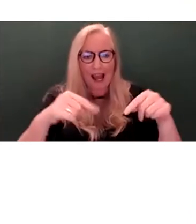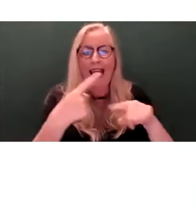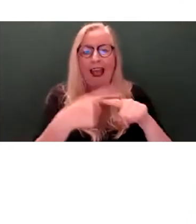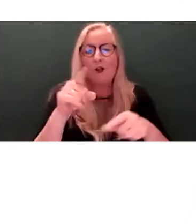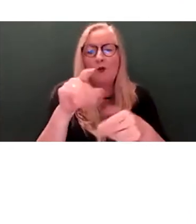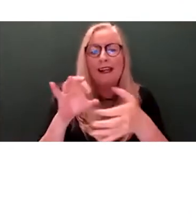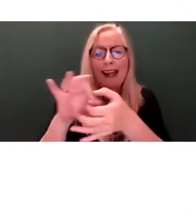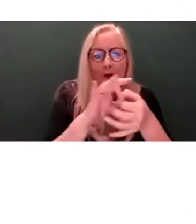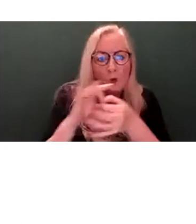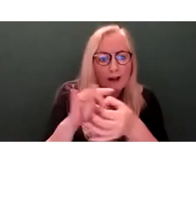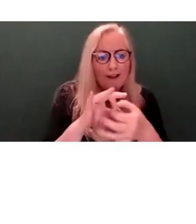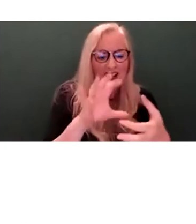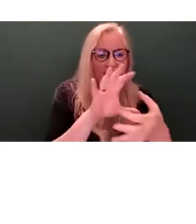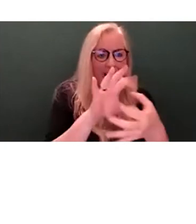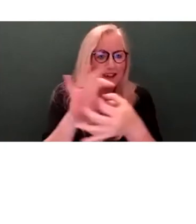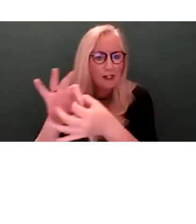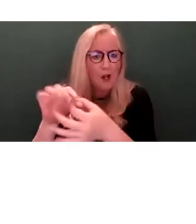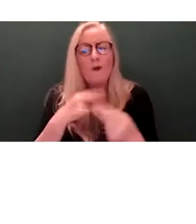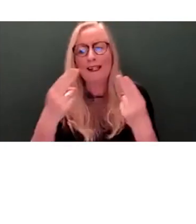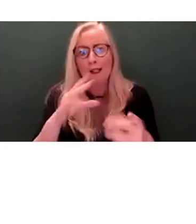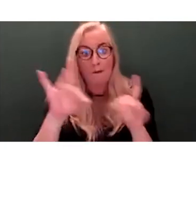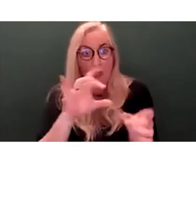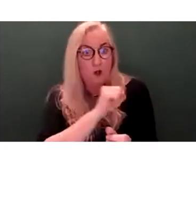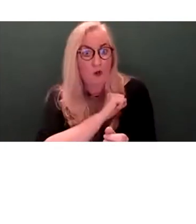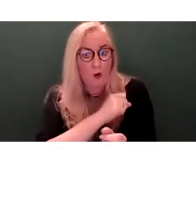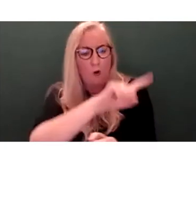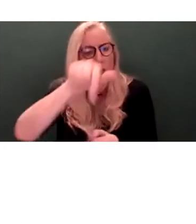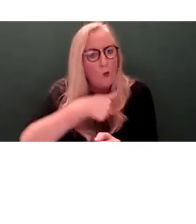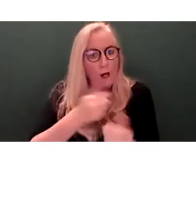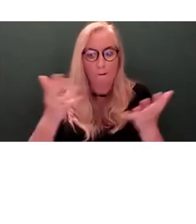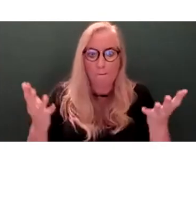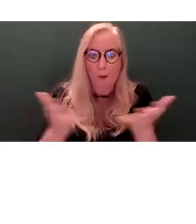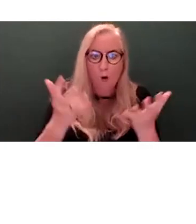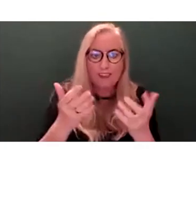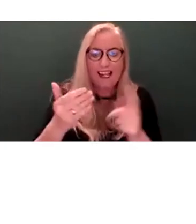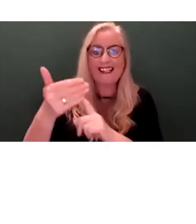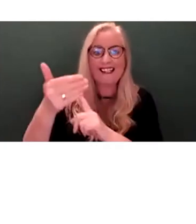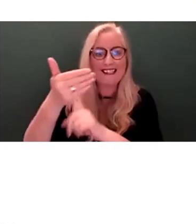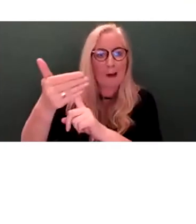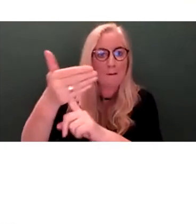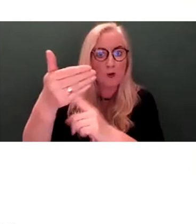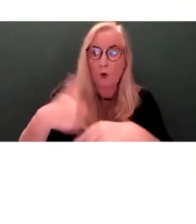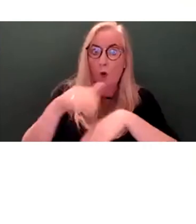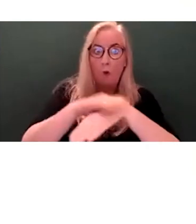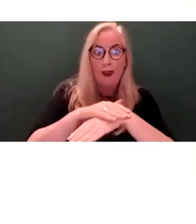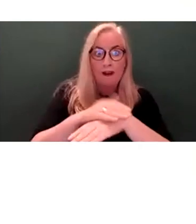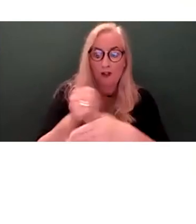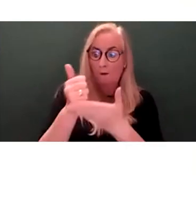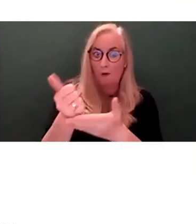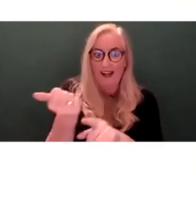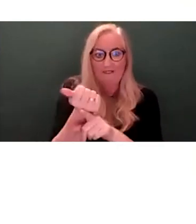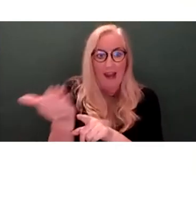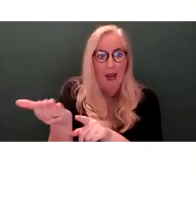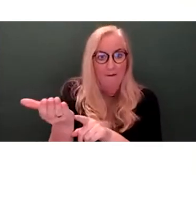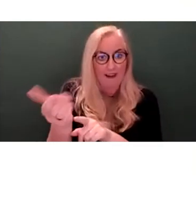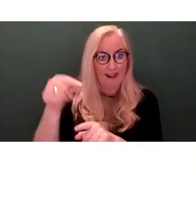your contacts. We need to make certain that we promote and signpost the material supports that are available now and